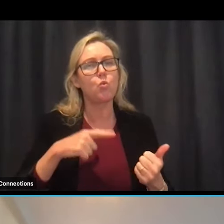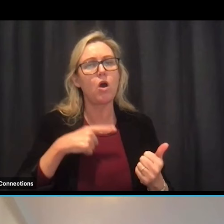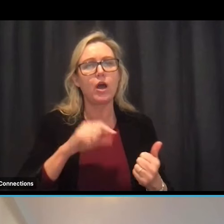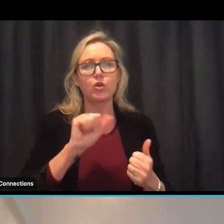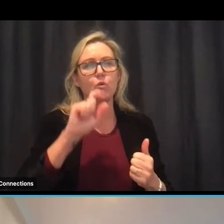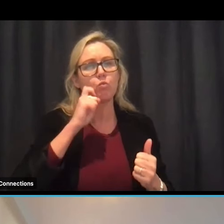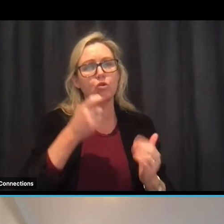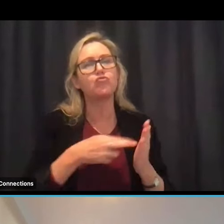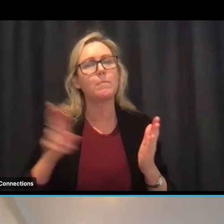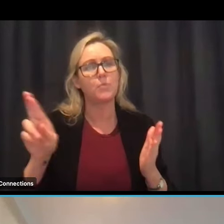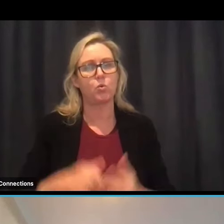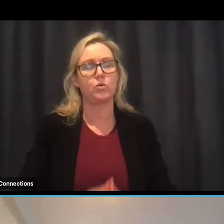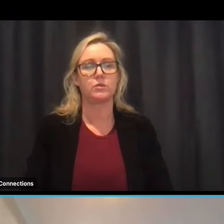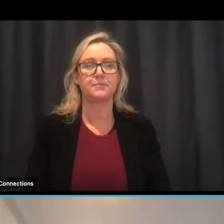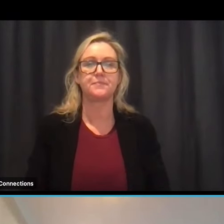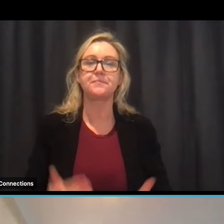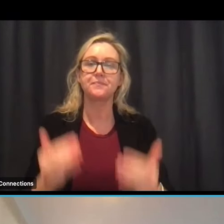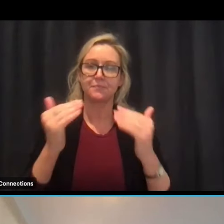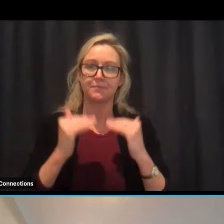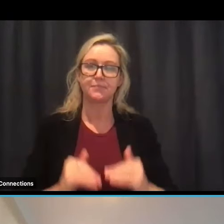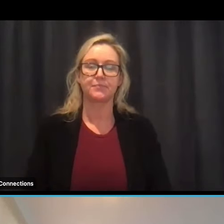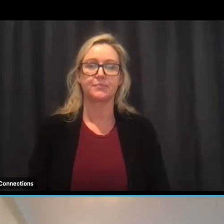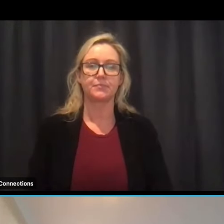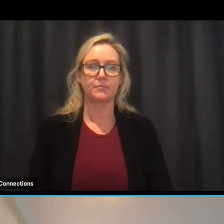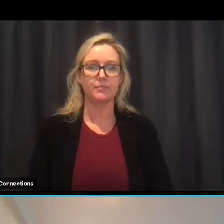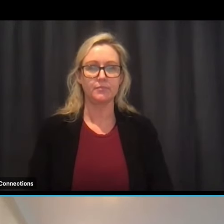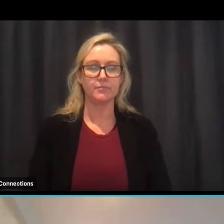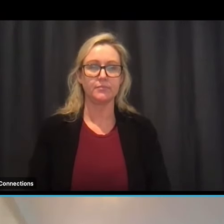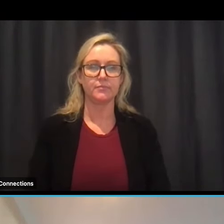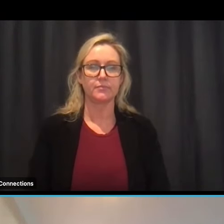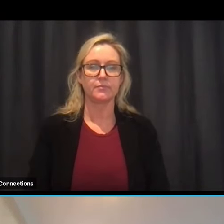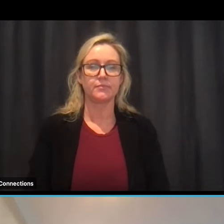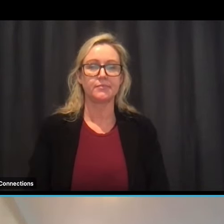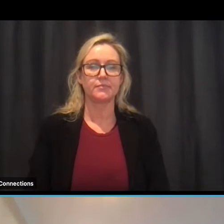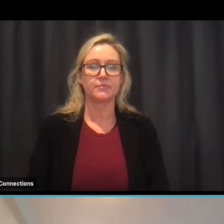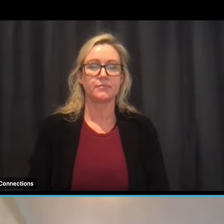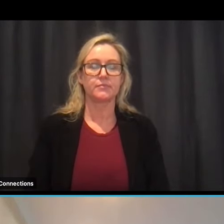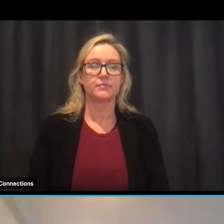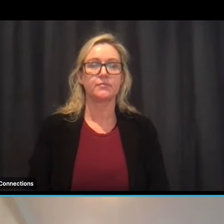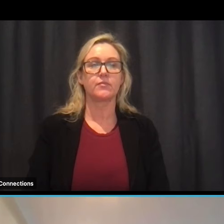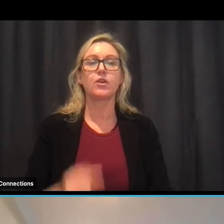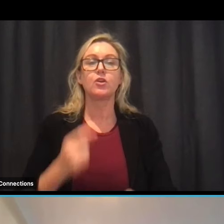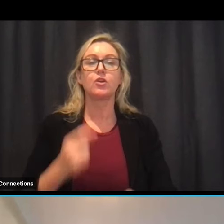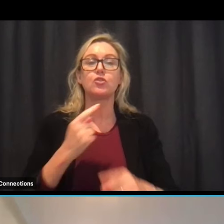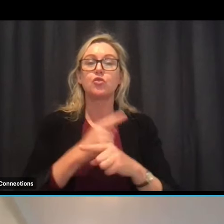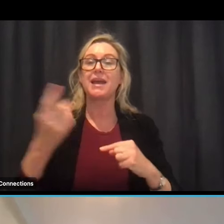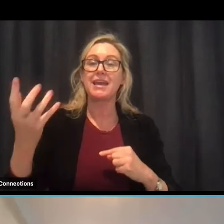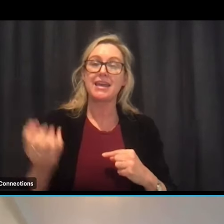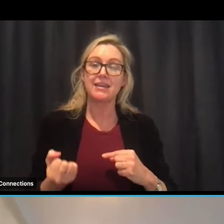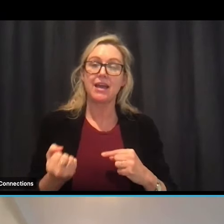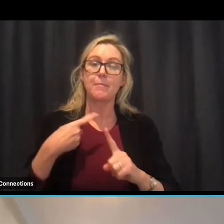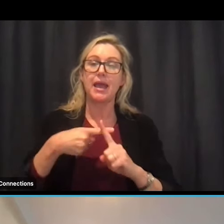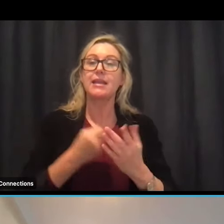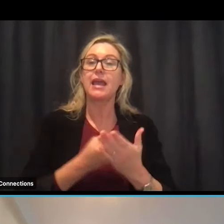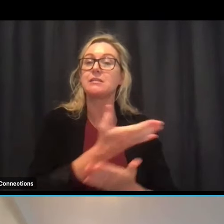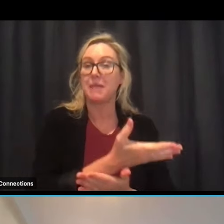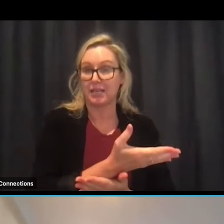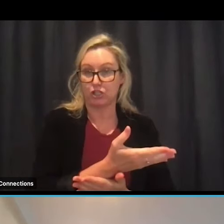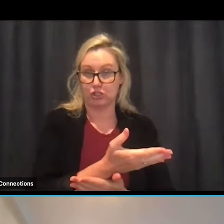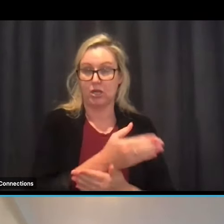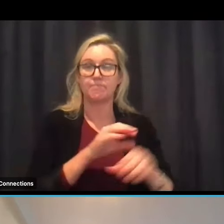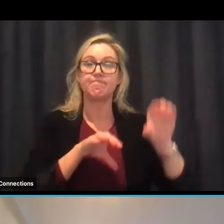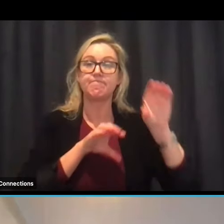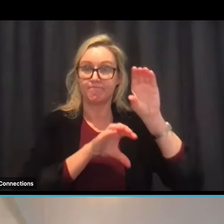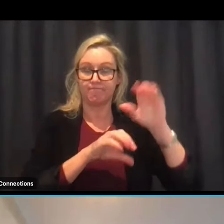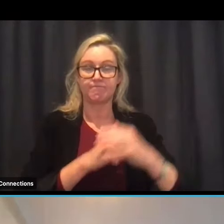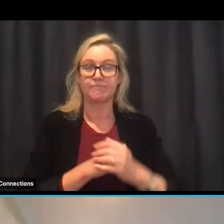If we go to the next slide, thanks. And the next slide's looking at the income and expenditure part. And again, the format